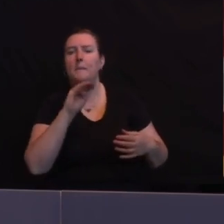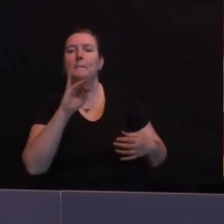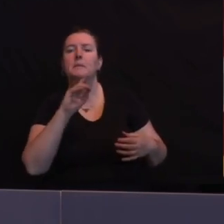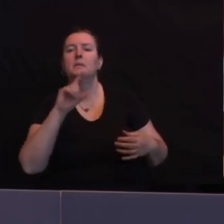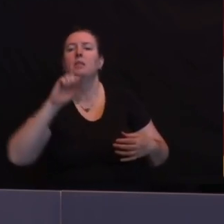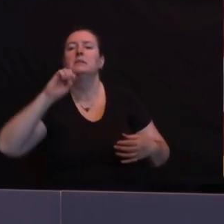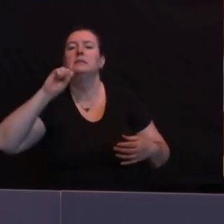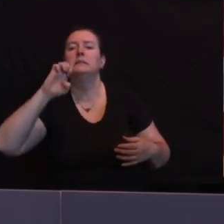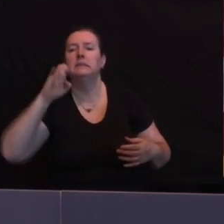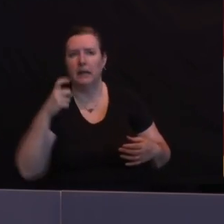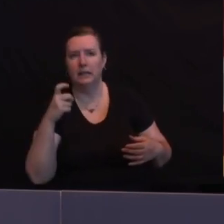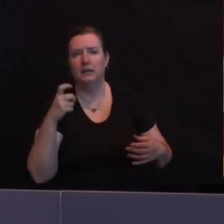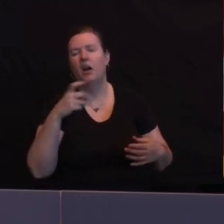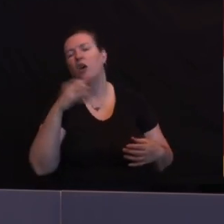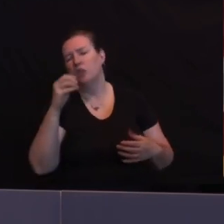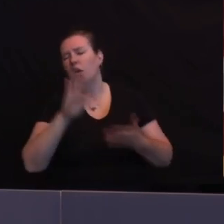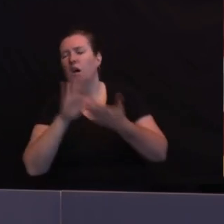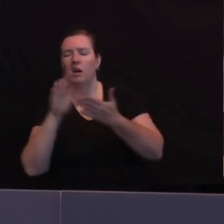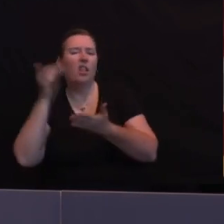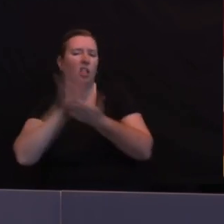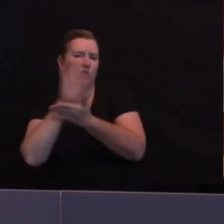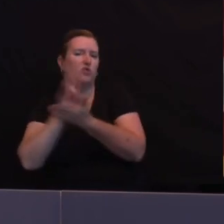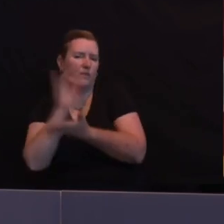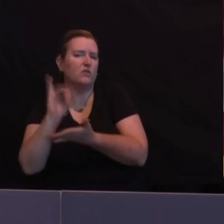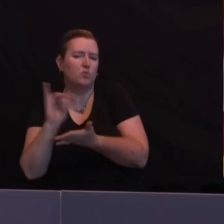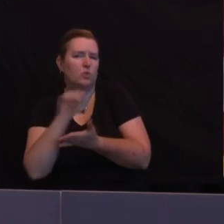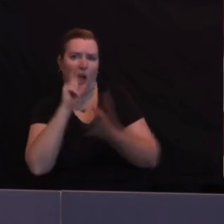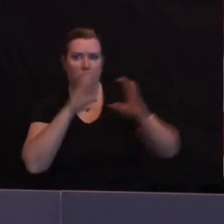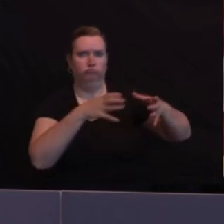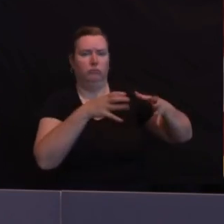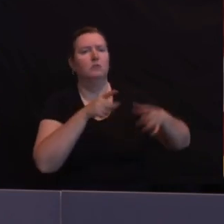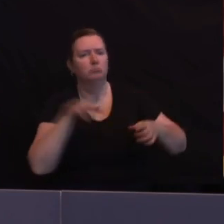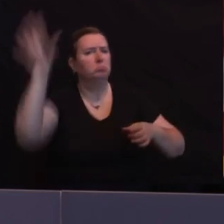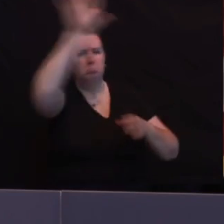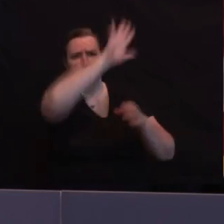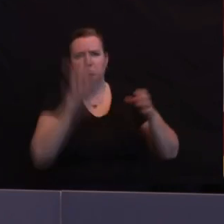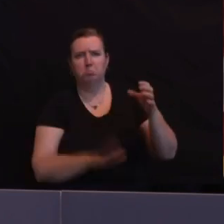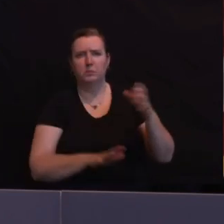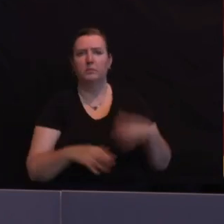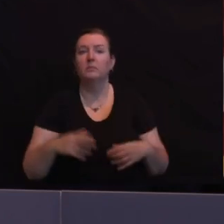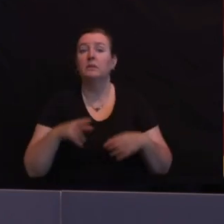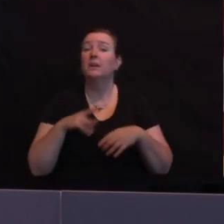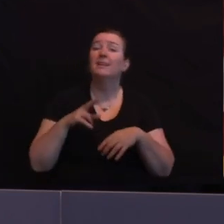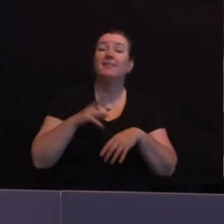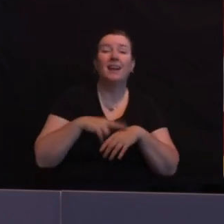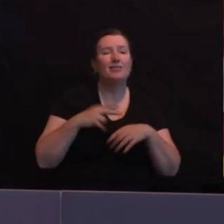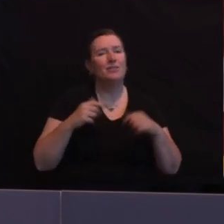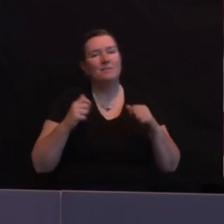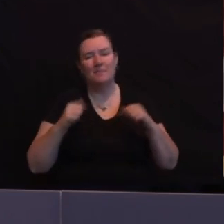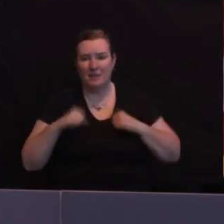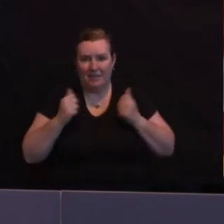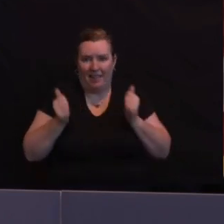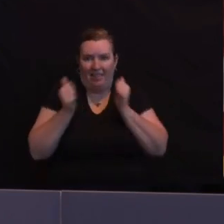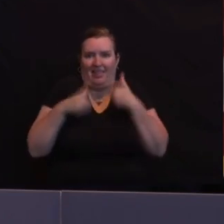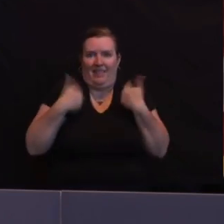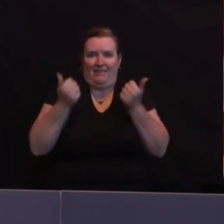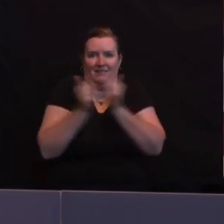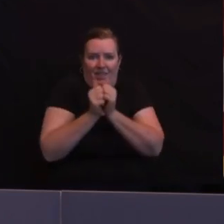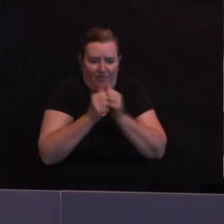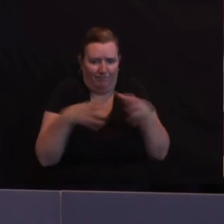other colleges and universities as well. Any communal living presents an at-risk situation